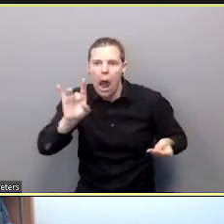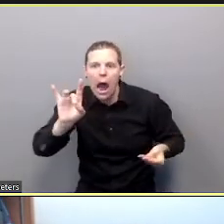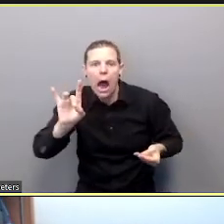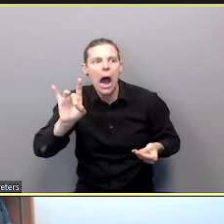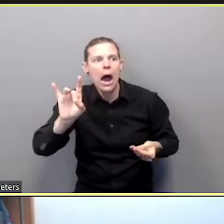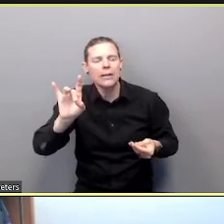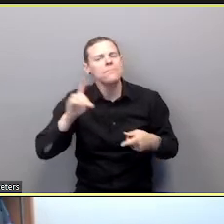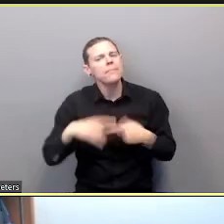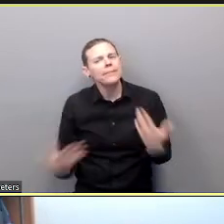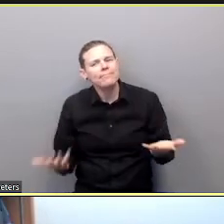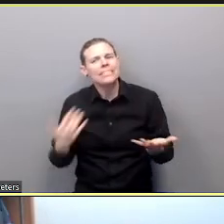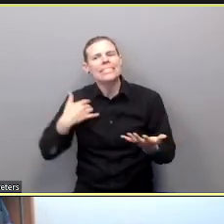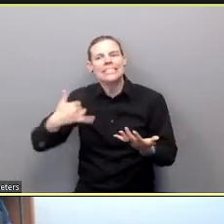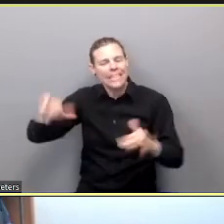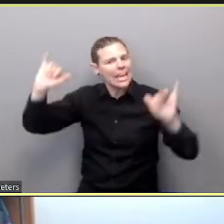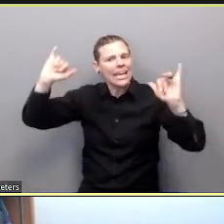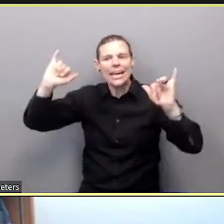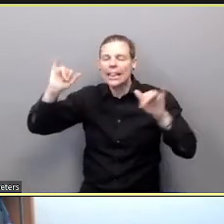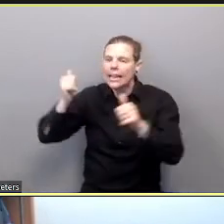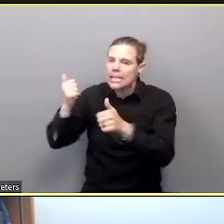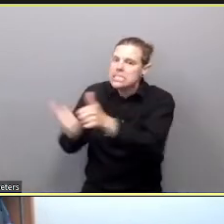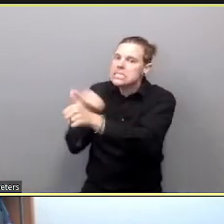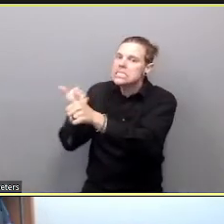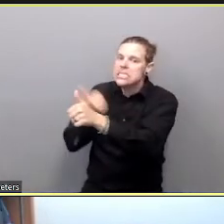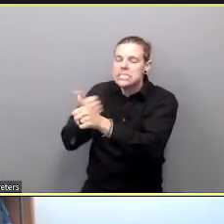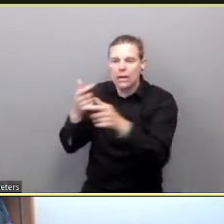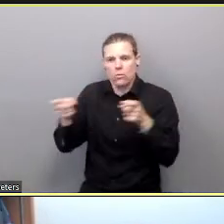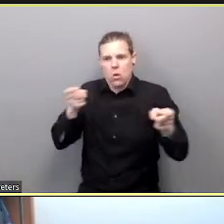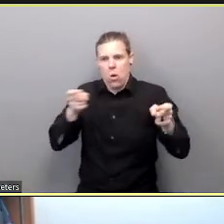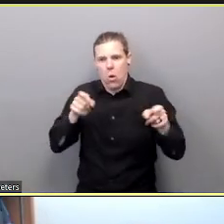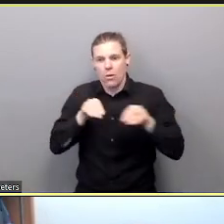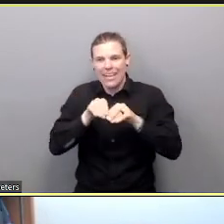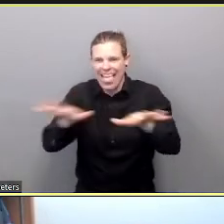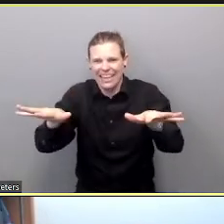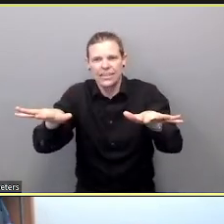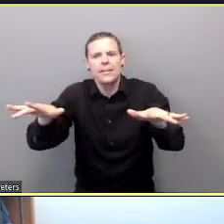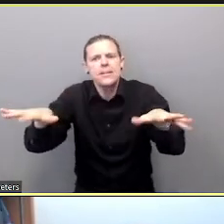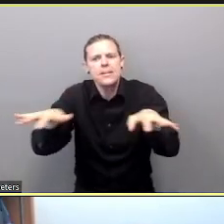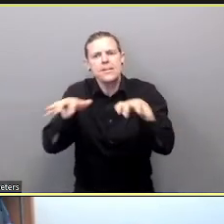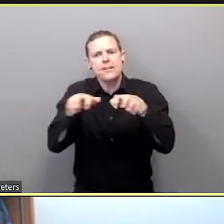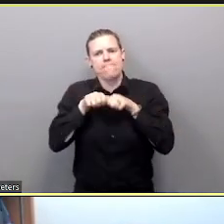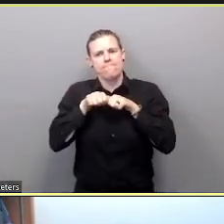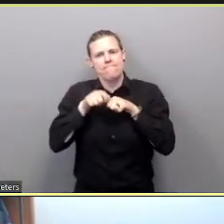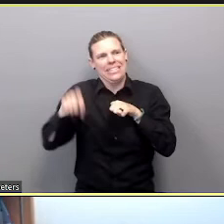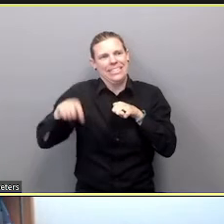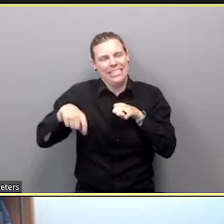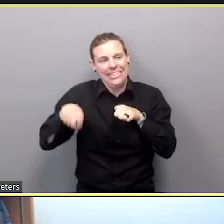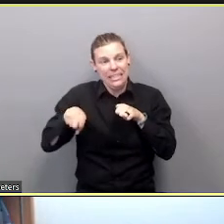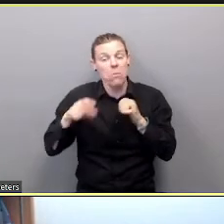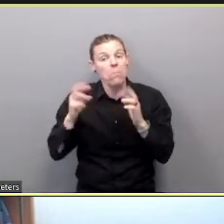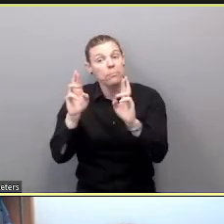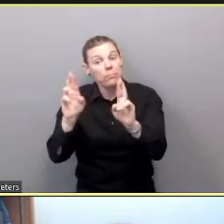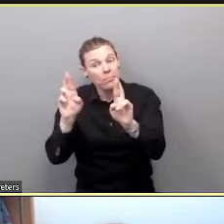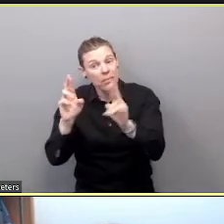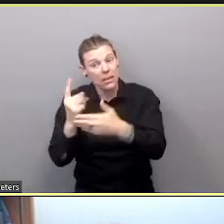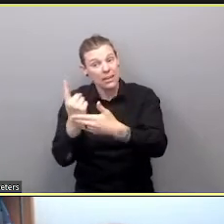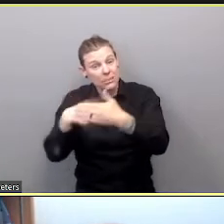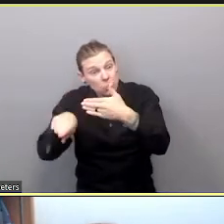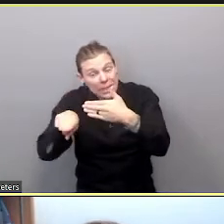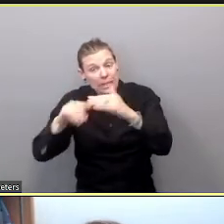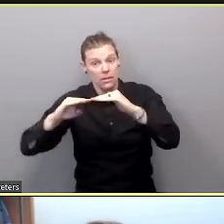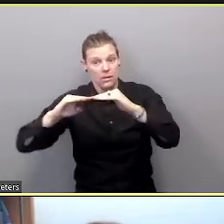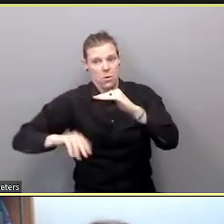is happening in New Mexico, and we will have to follow this really closely over the next few weeks,